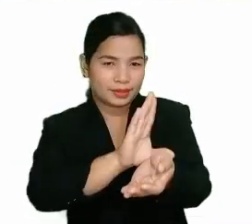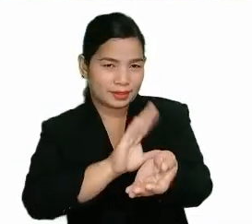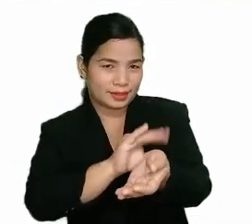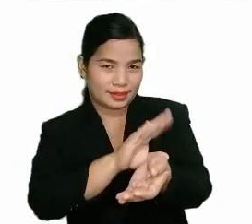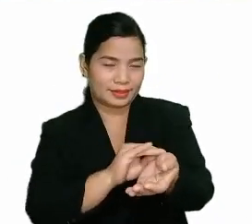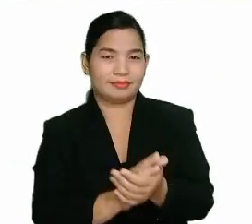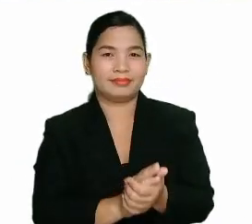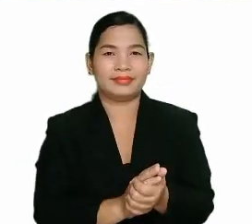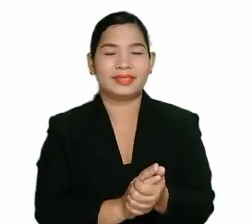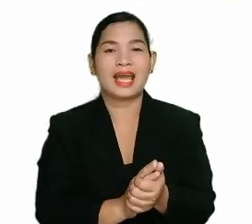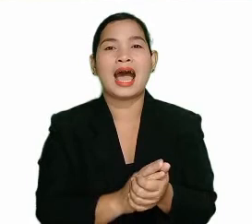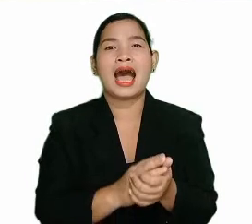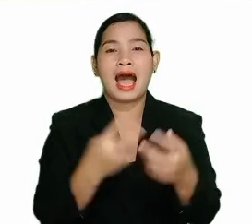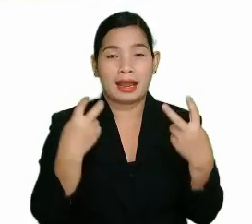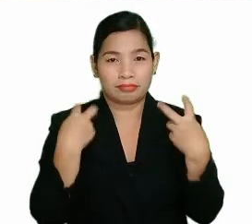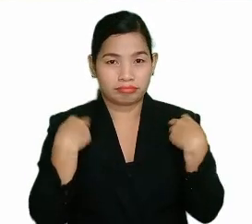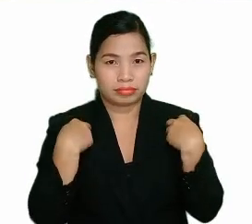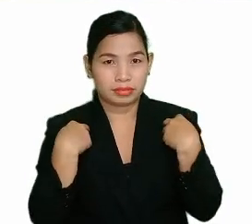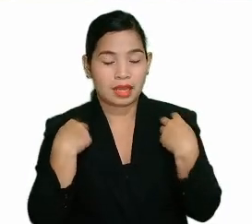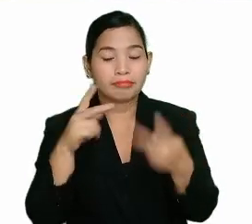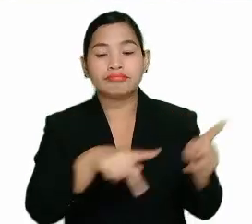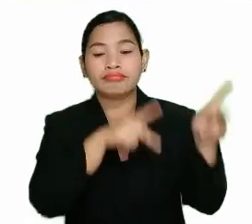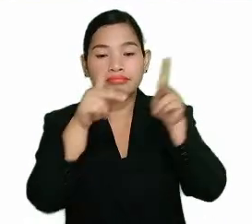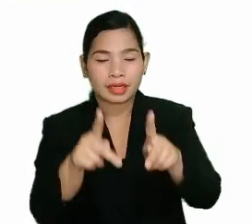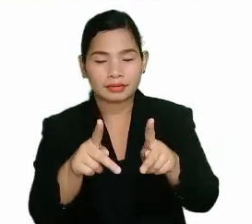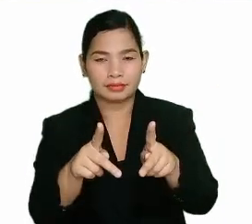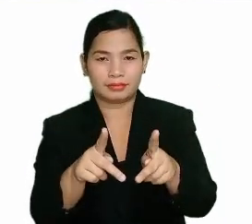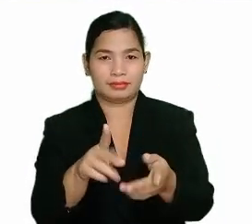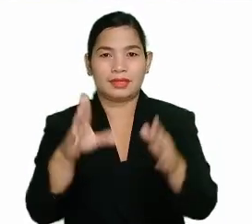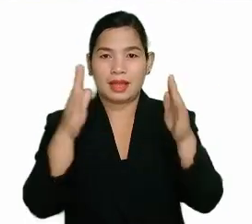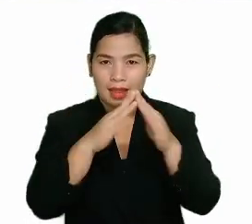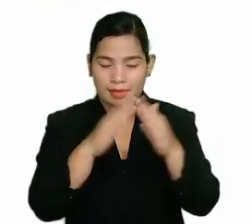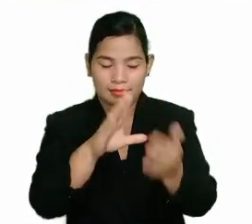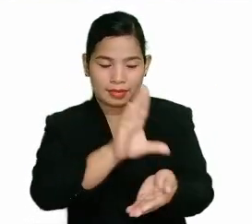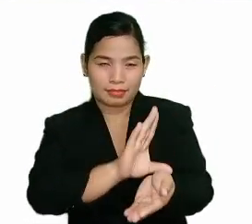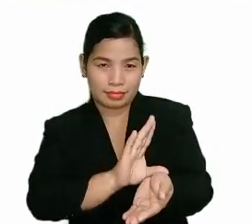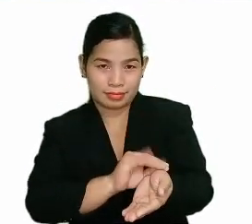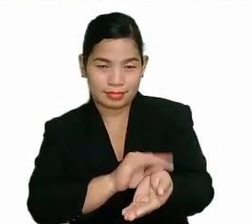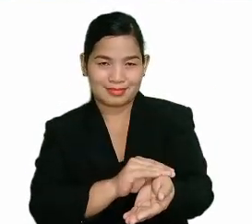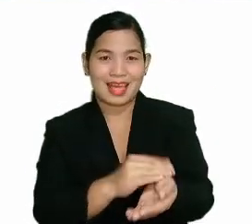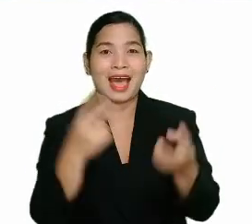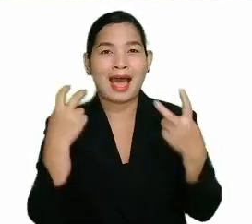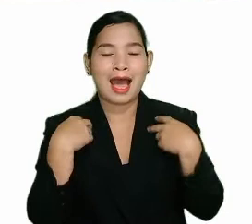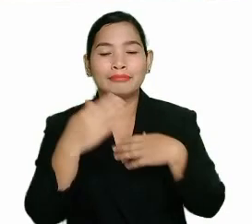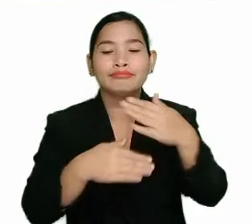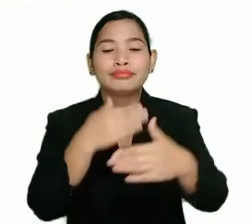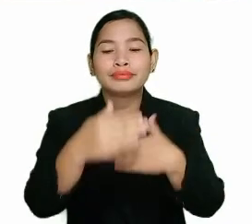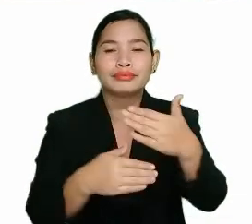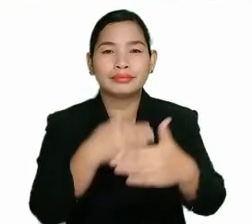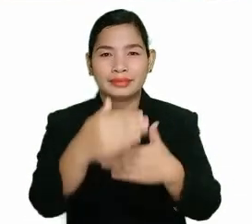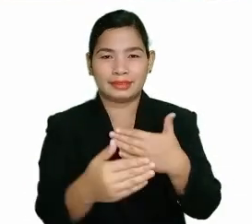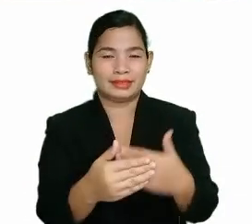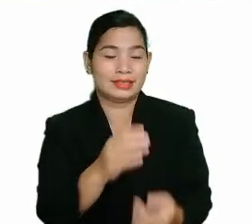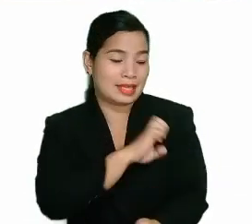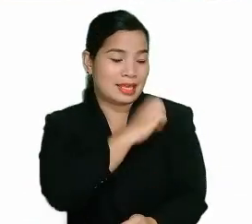Mitochondria are a rod-shaped body known as powerhouse of the cell because it produces enzymes